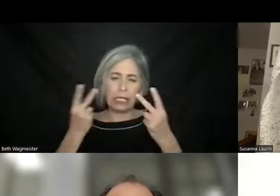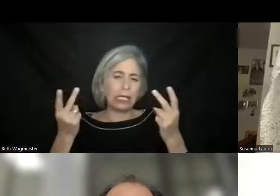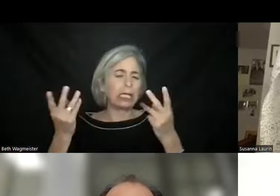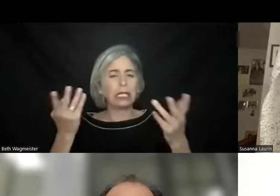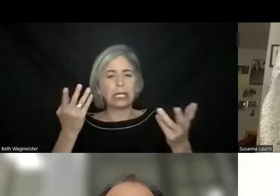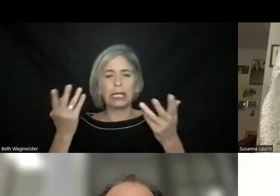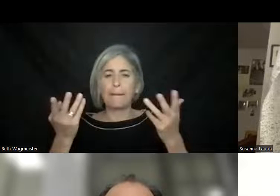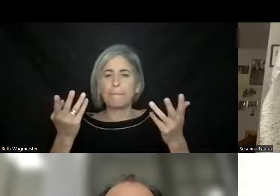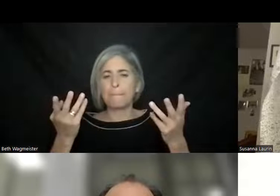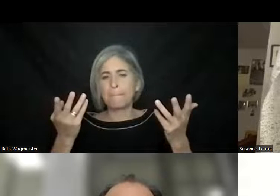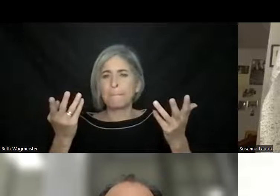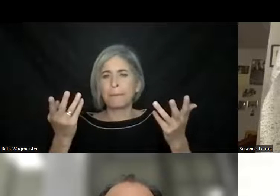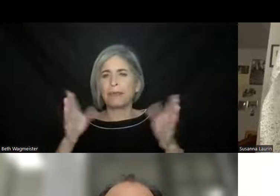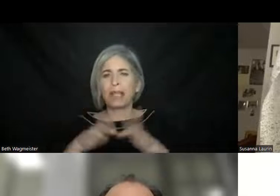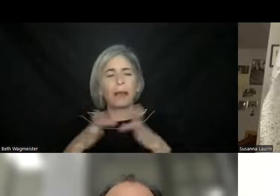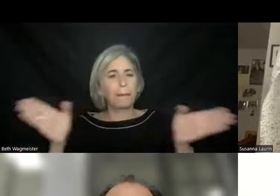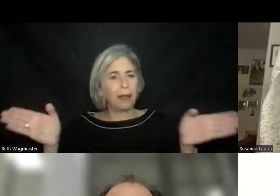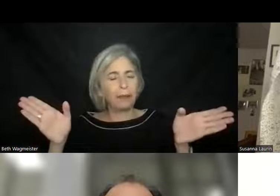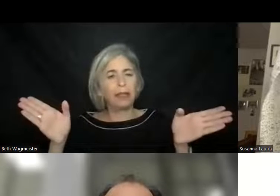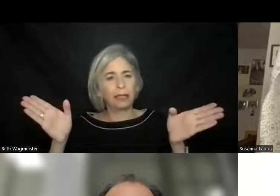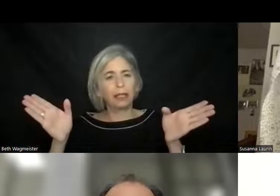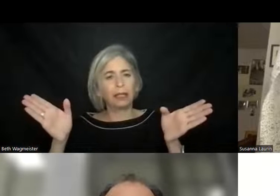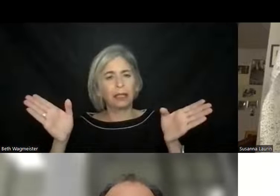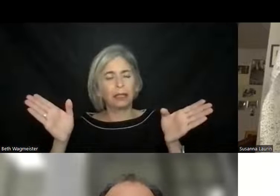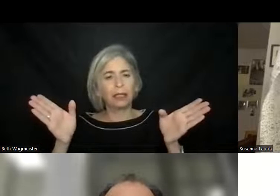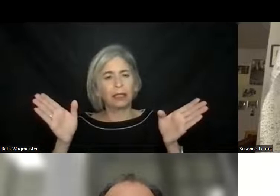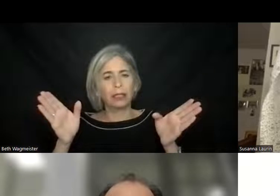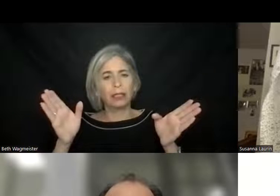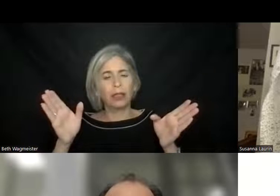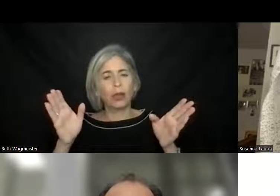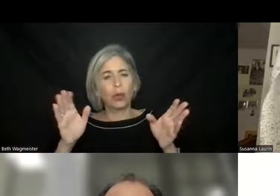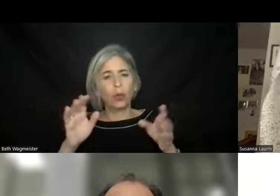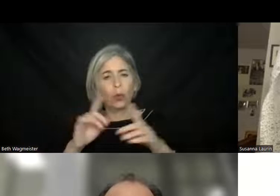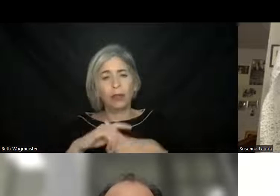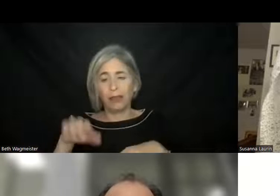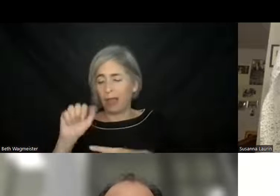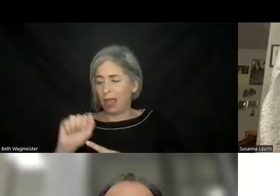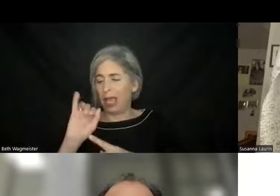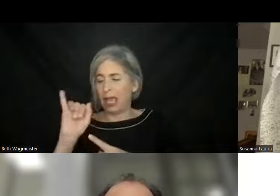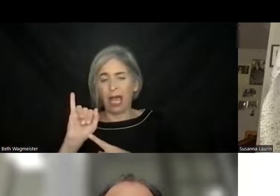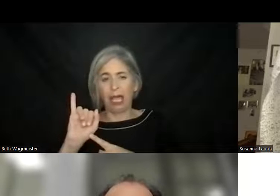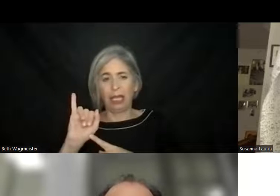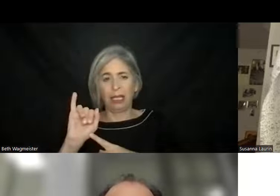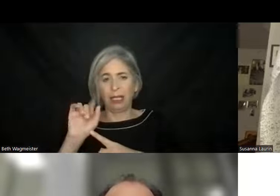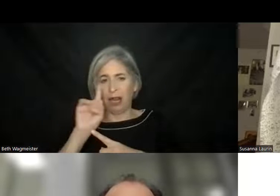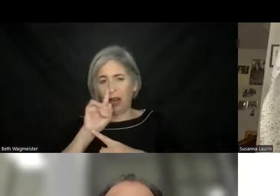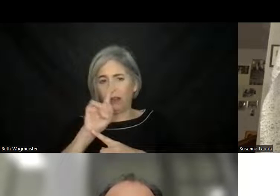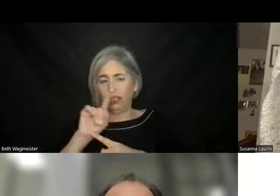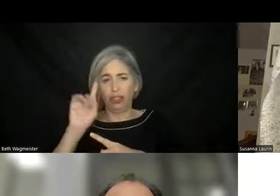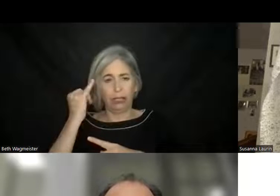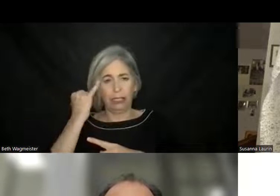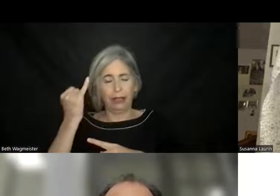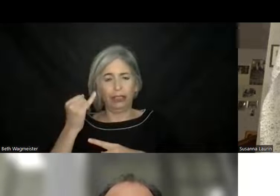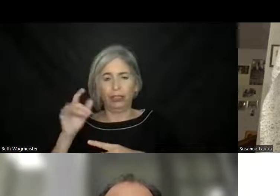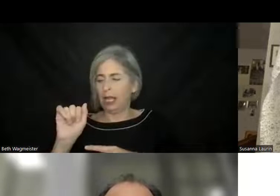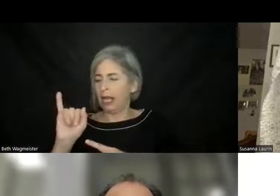big public kind of you know, cases when it comes to artificial intelligence. You might know the case of in